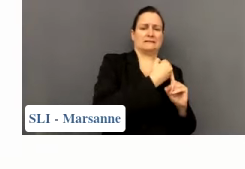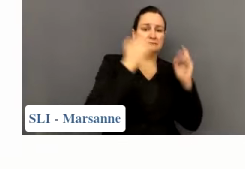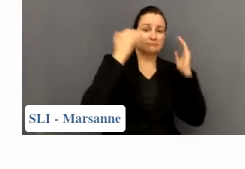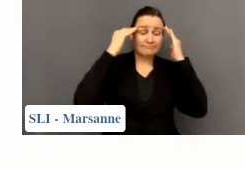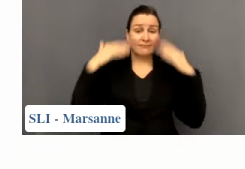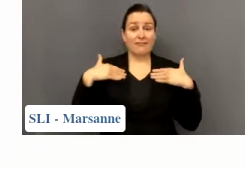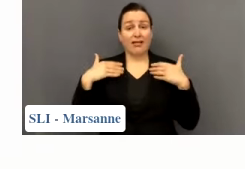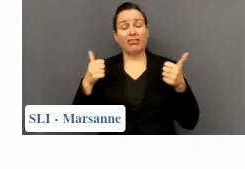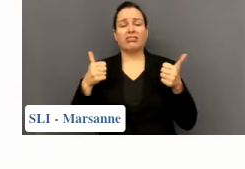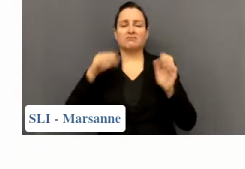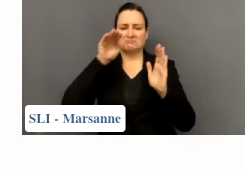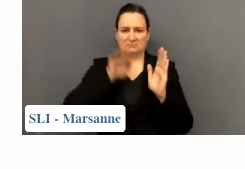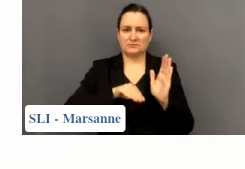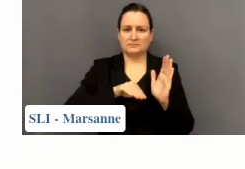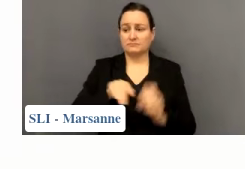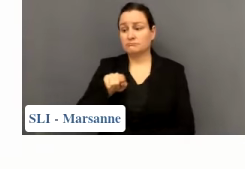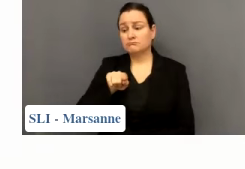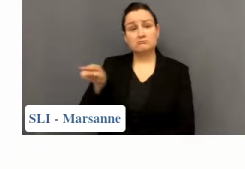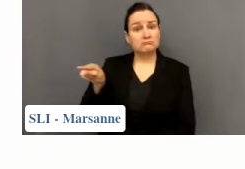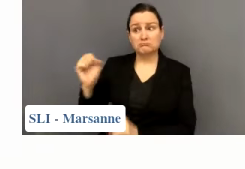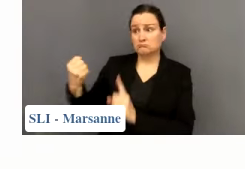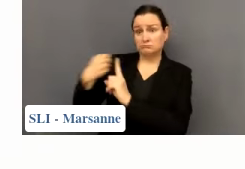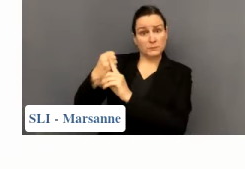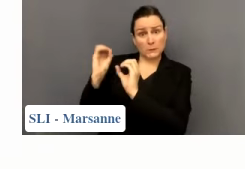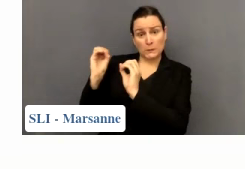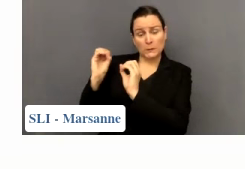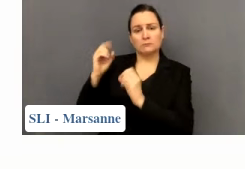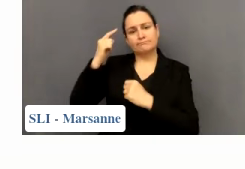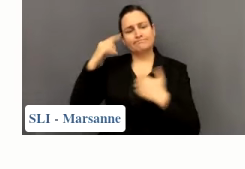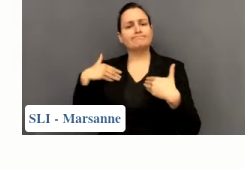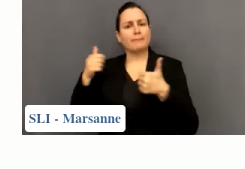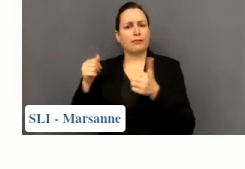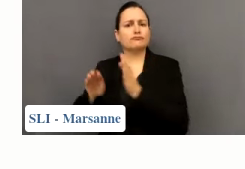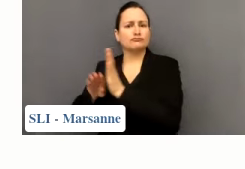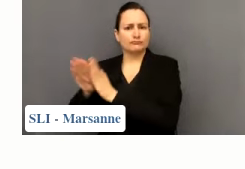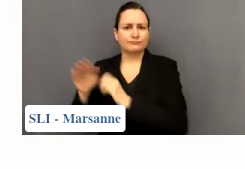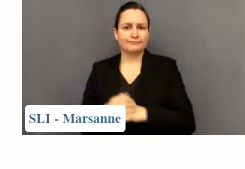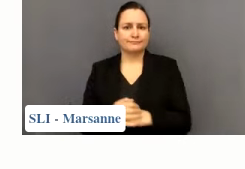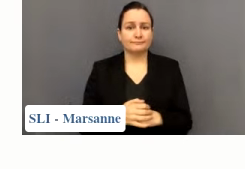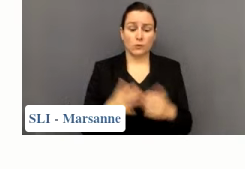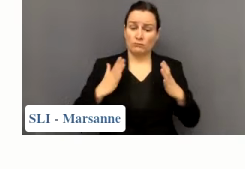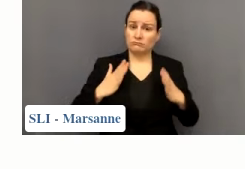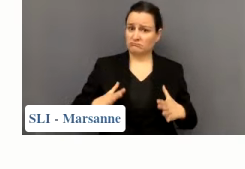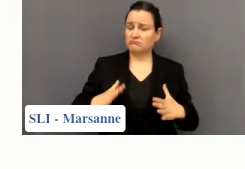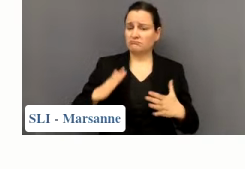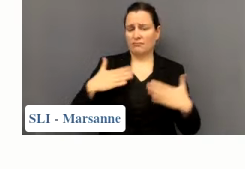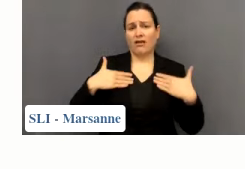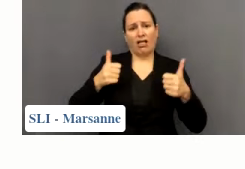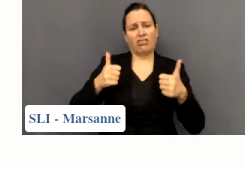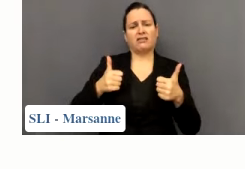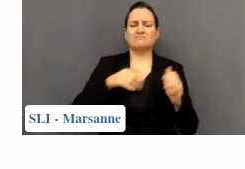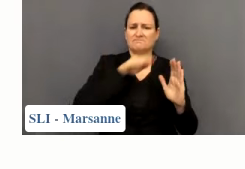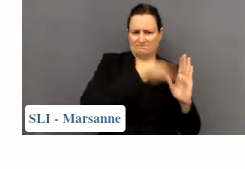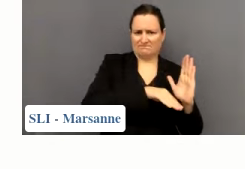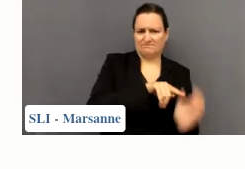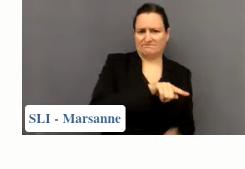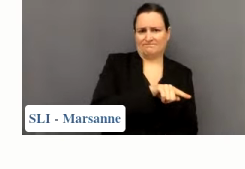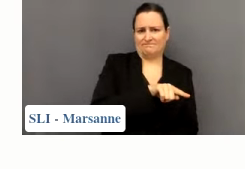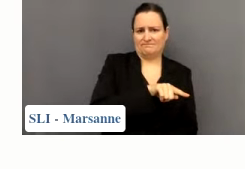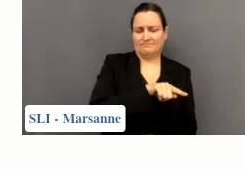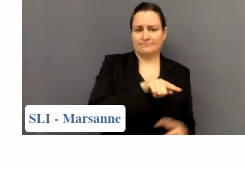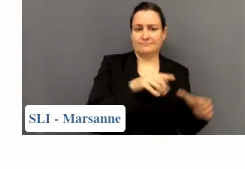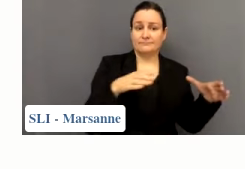sexual violence. They had poor health outcomes, including chronic conditions and experienced increased costs